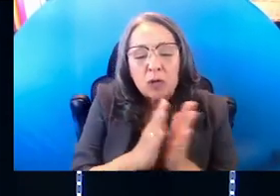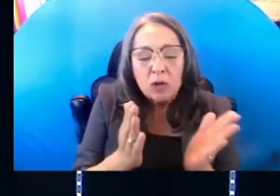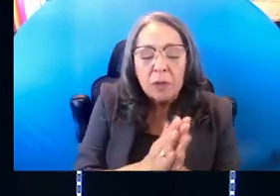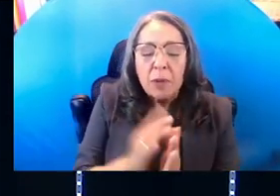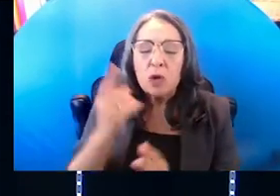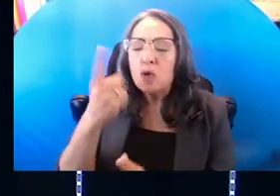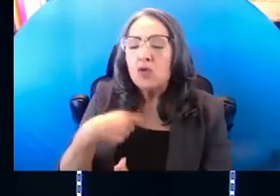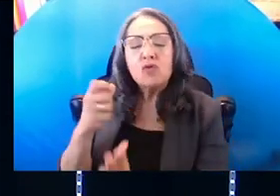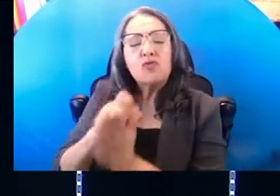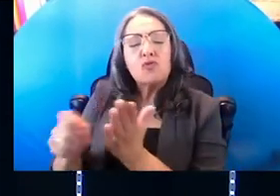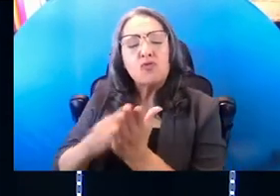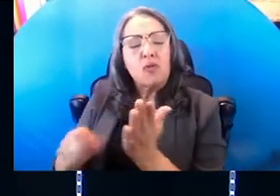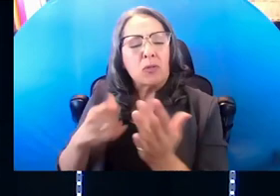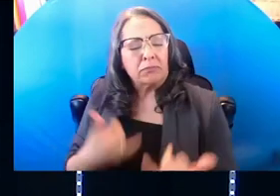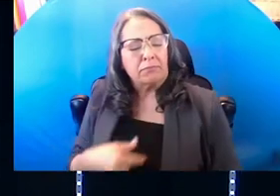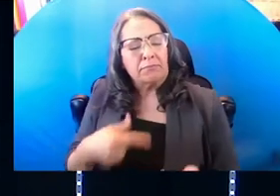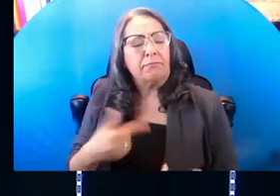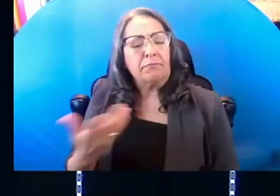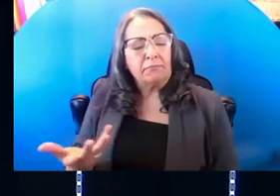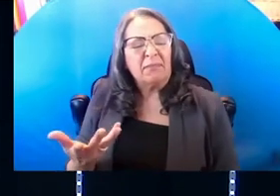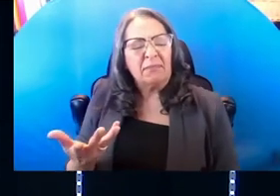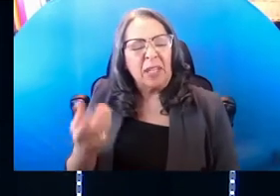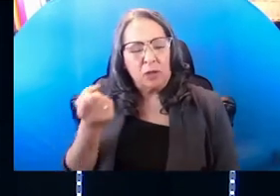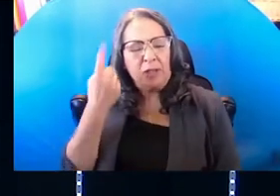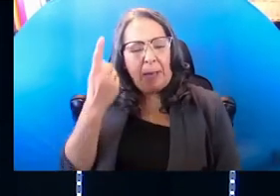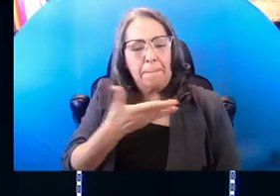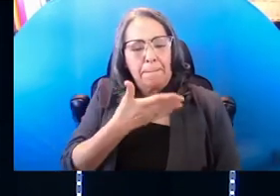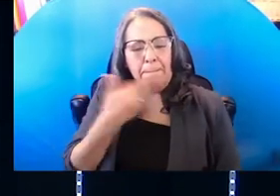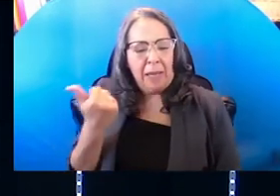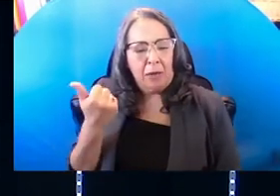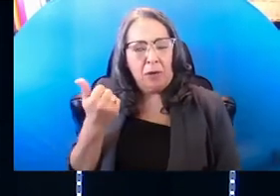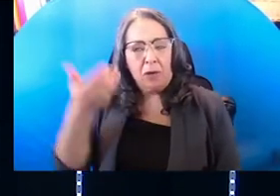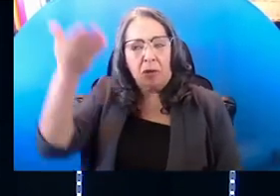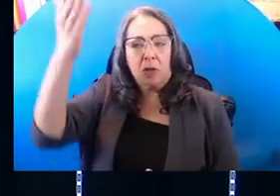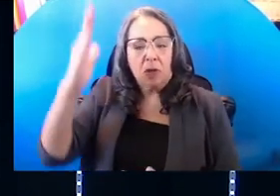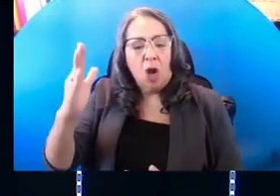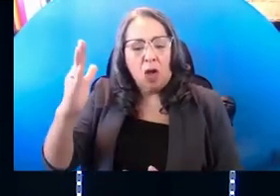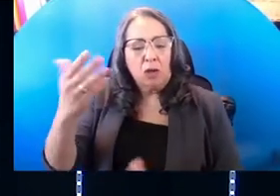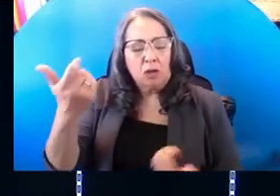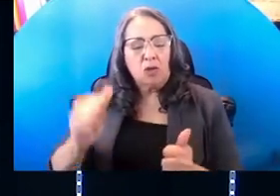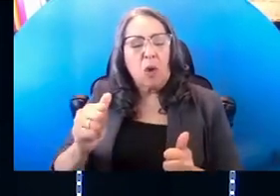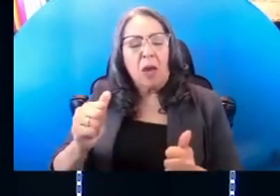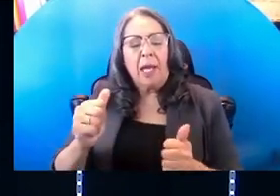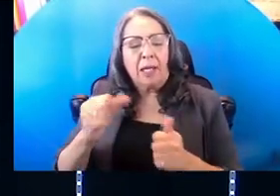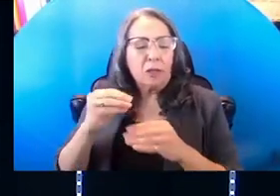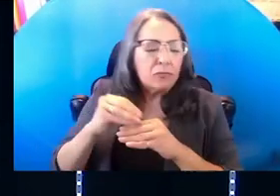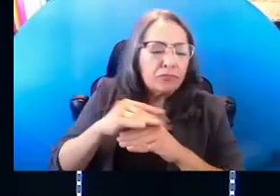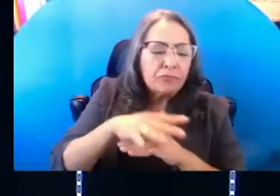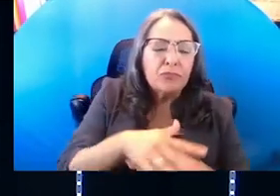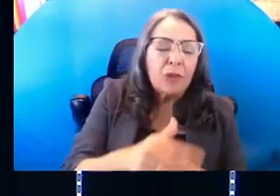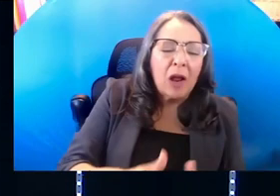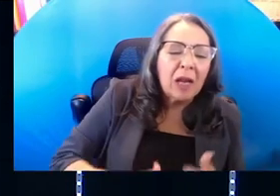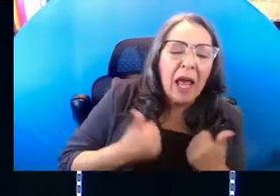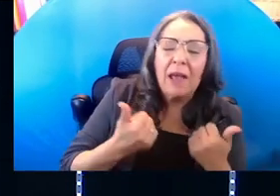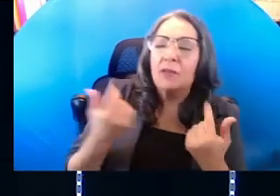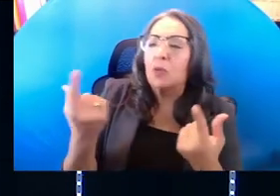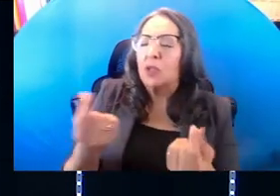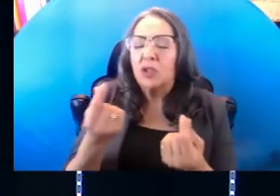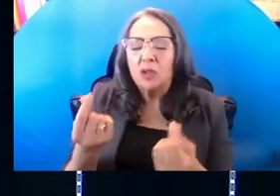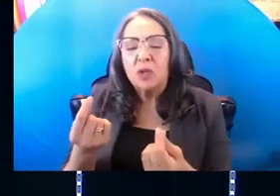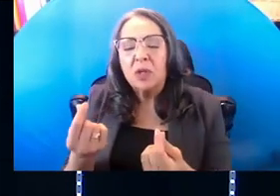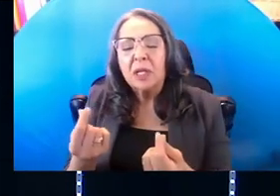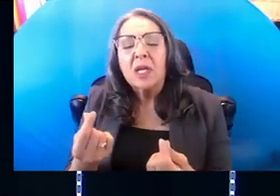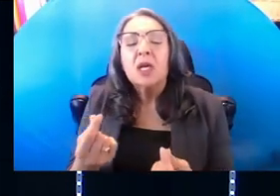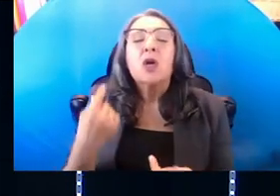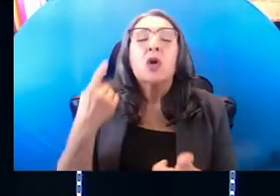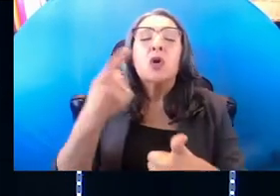this letter is, all that stuff, so that we can better understand what God is trying to do here and in our lives. And so just a few things. I want to give you the who, the when, the